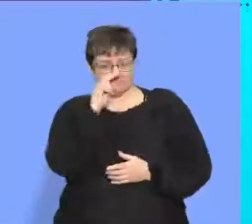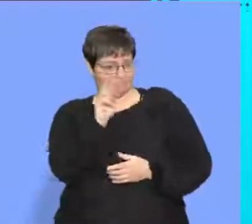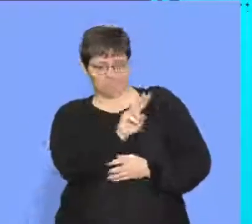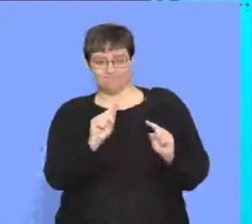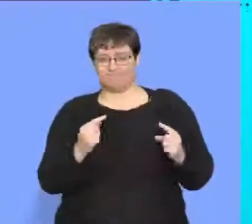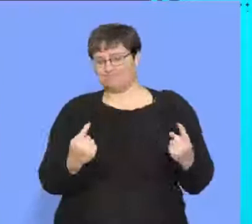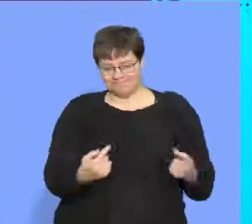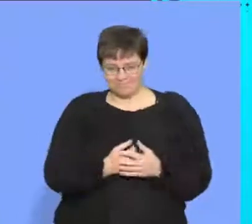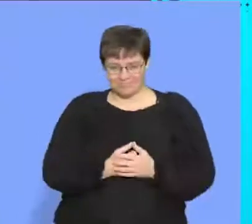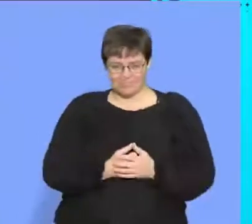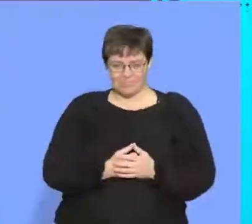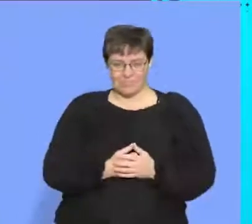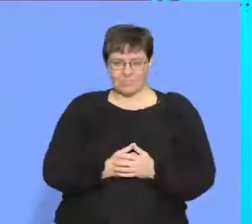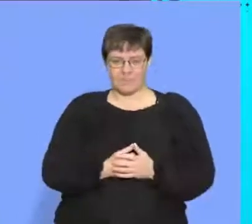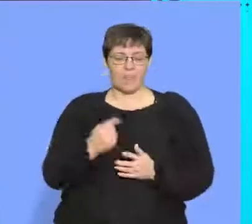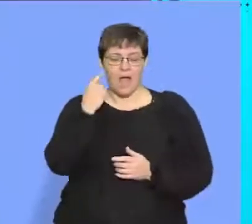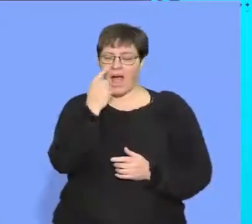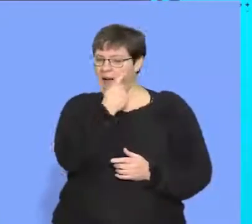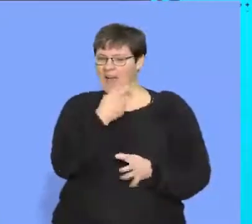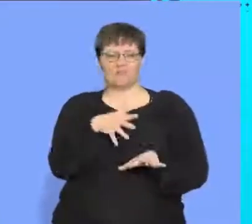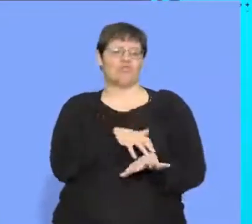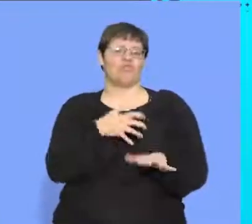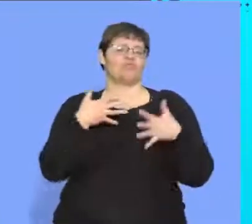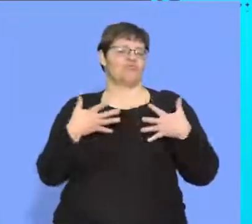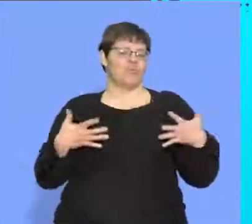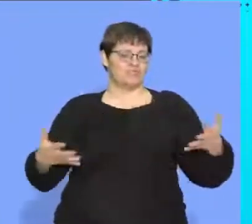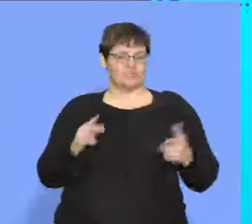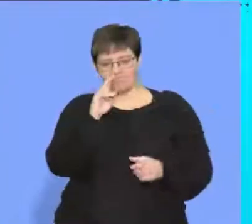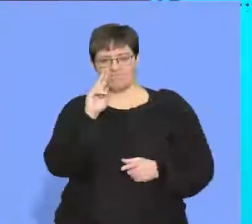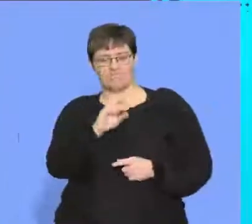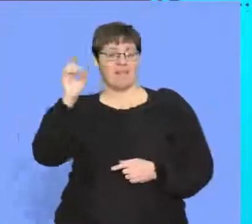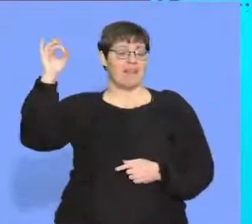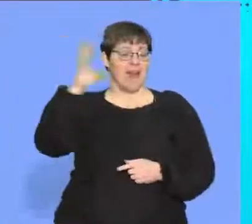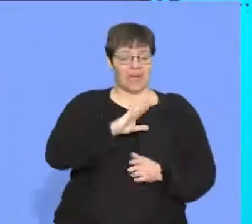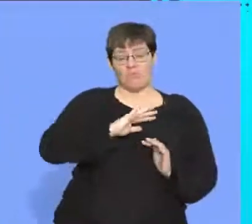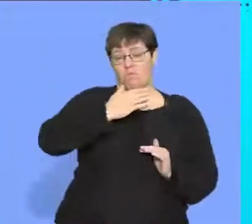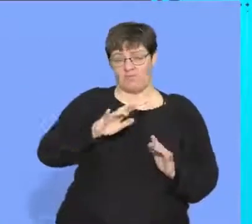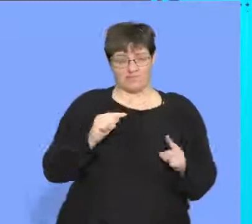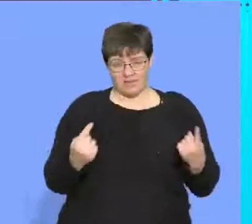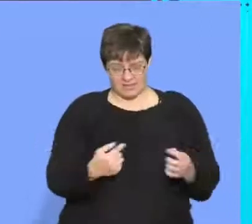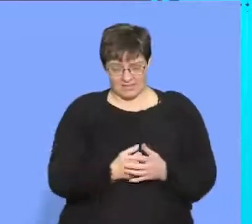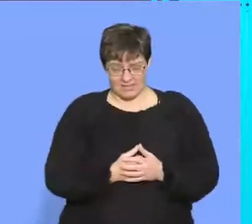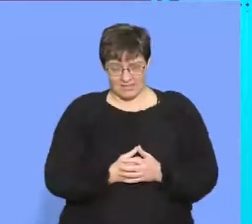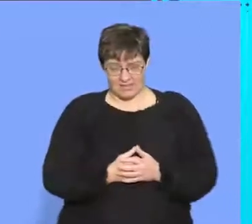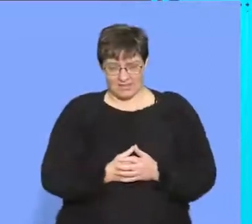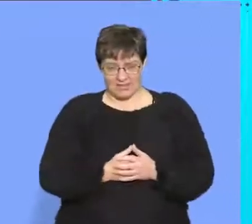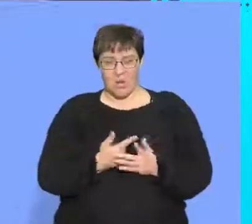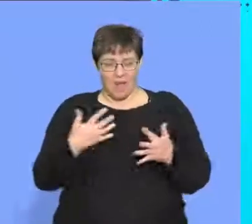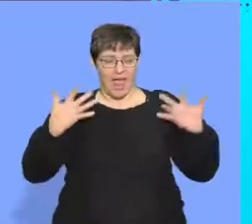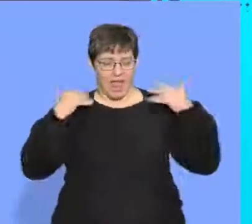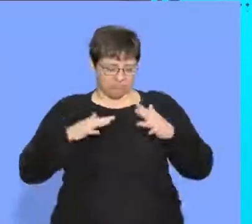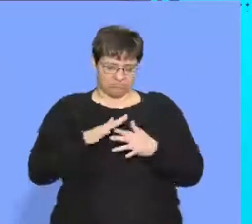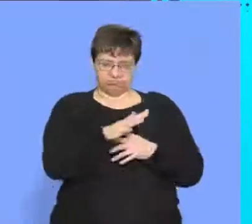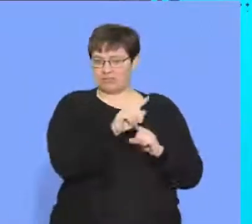just way too fast for us to see. Our eyes are just not geared to be able to see the light or the wave moving through